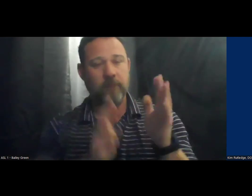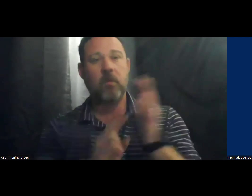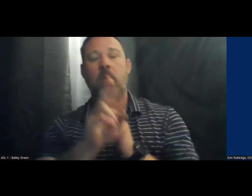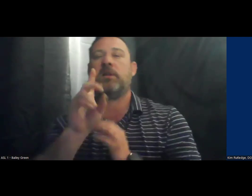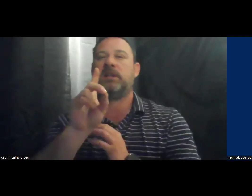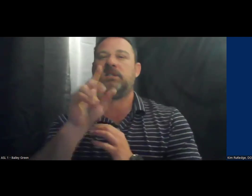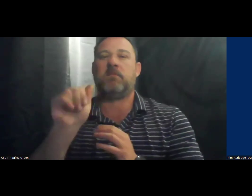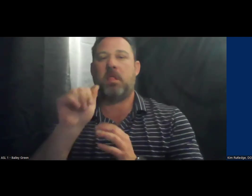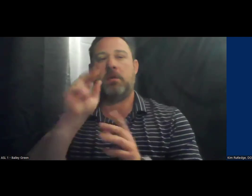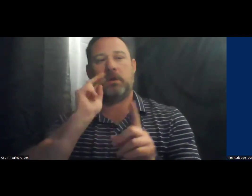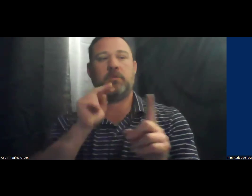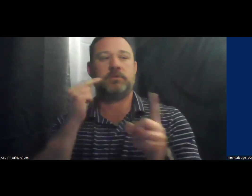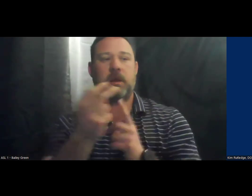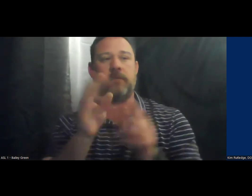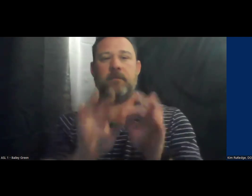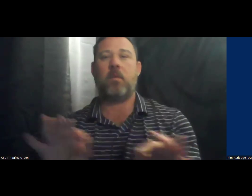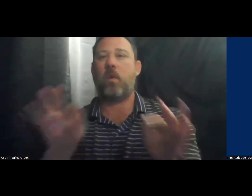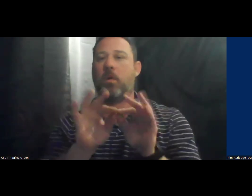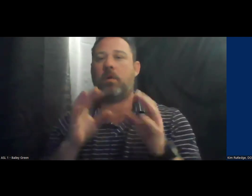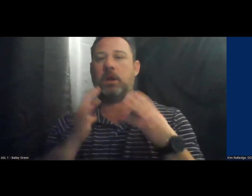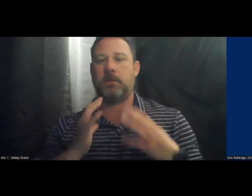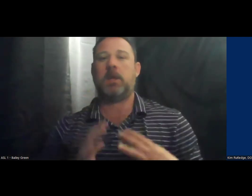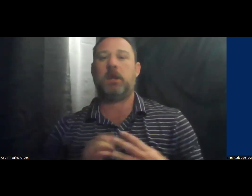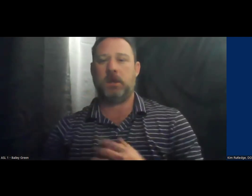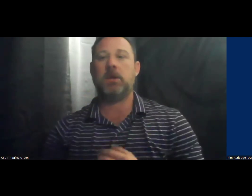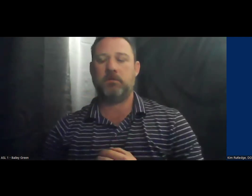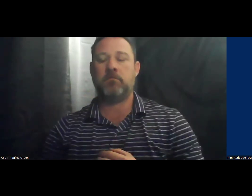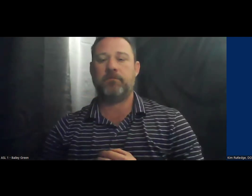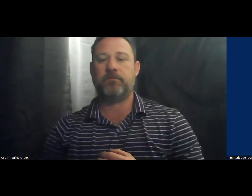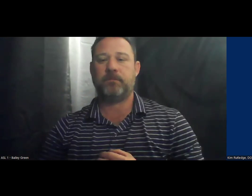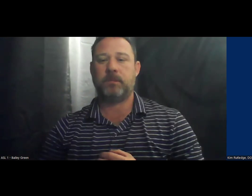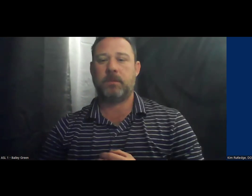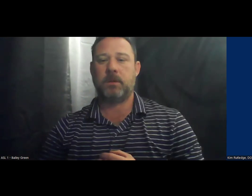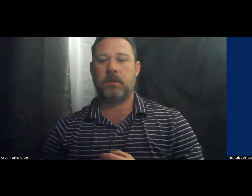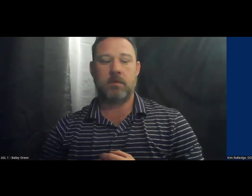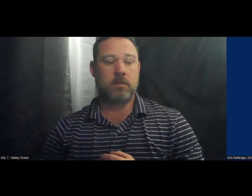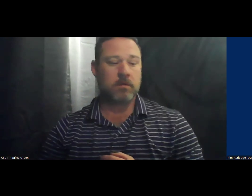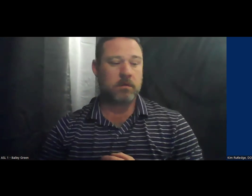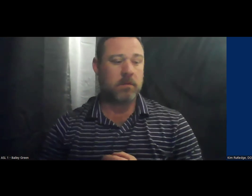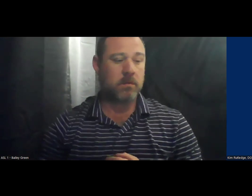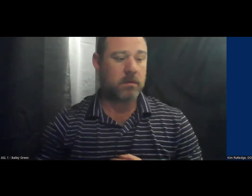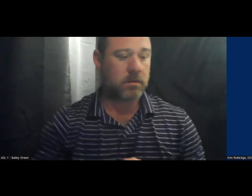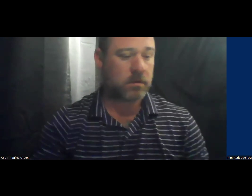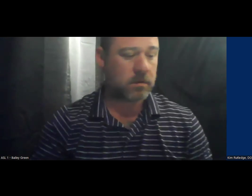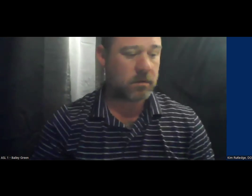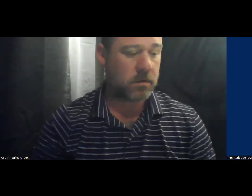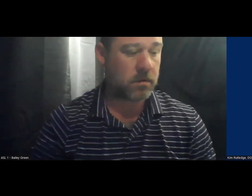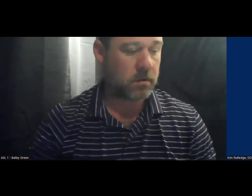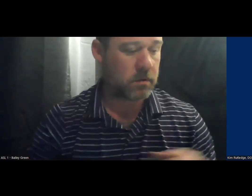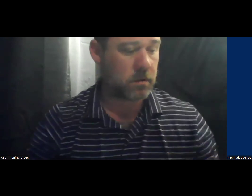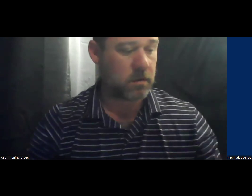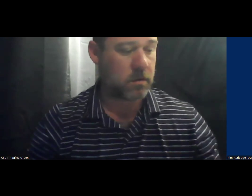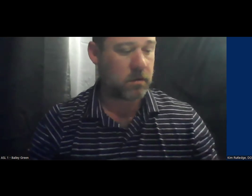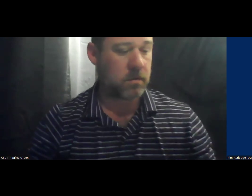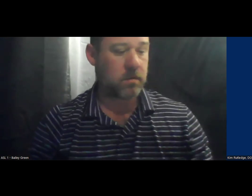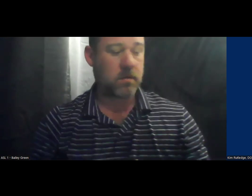perspective to this important committee. I think that I'm really excited to engage in this work because it